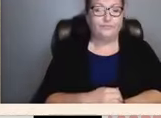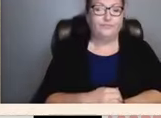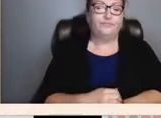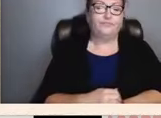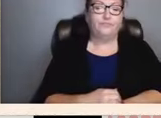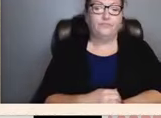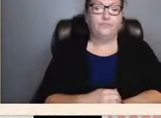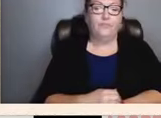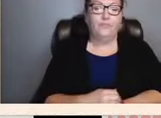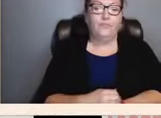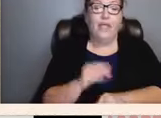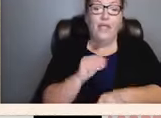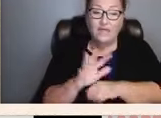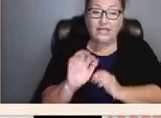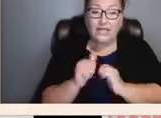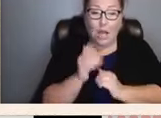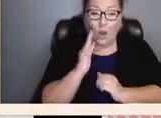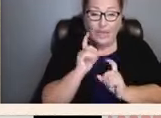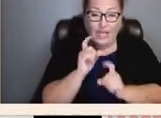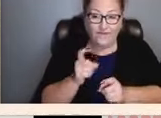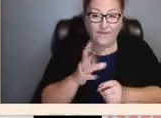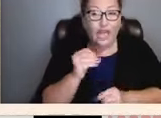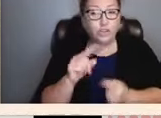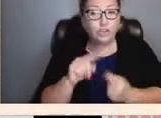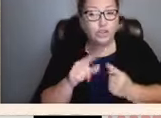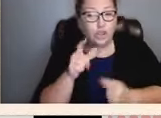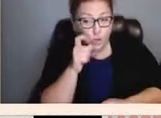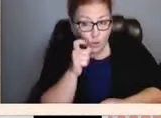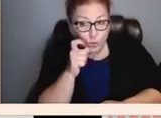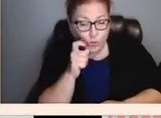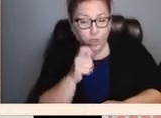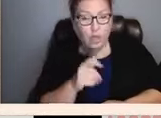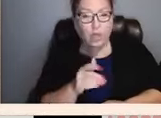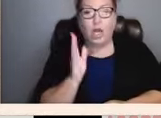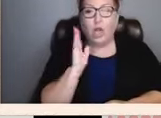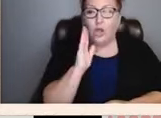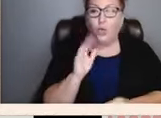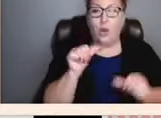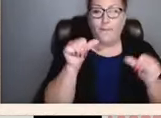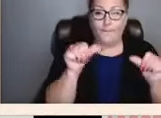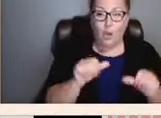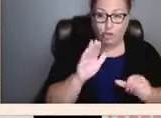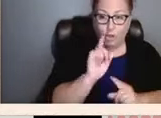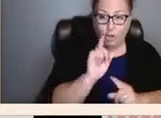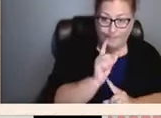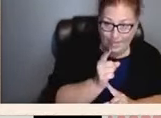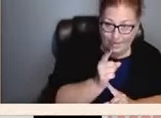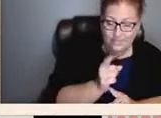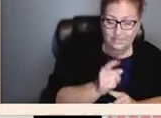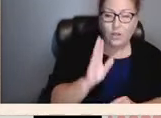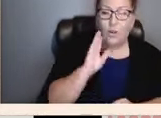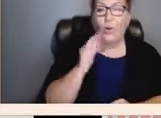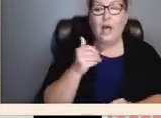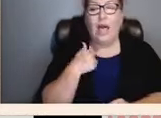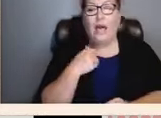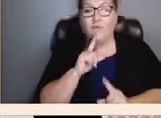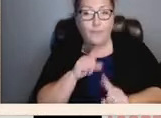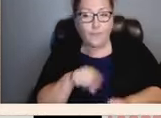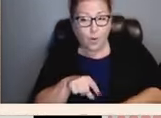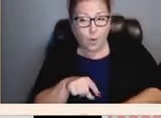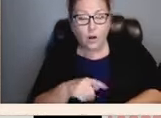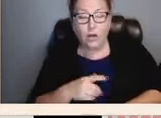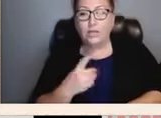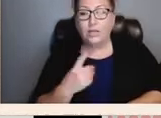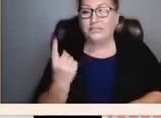Advice, how it will be given and to whom. So are you going to post your minutes? Is there going to be a report? Is someone going to attend